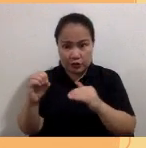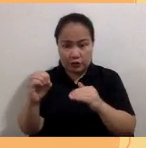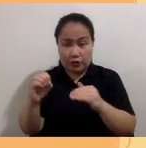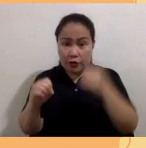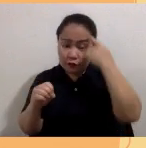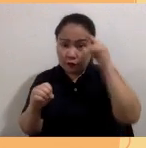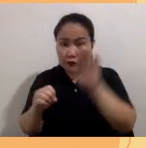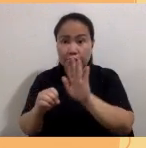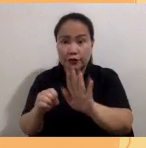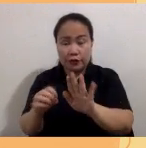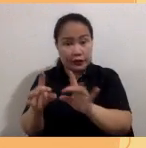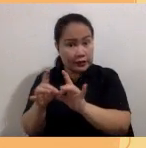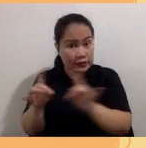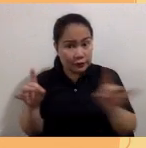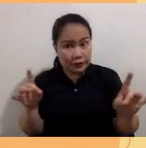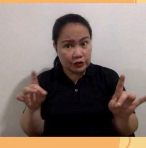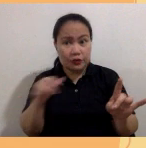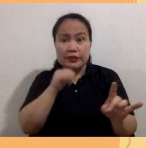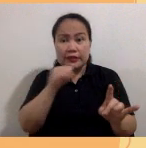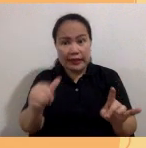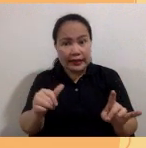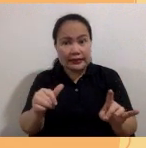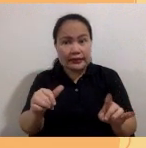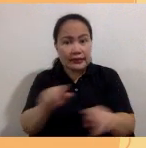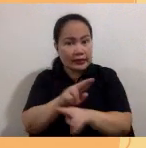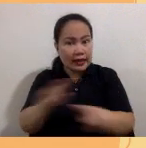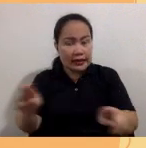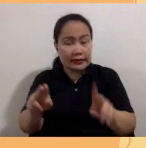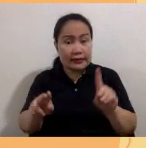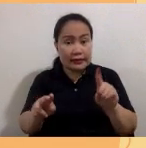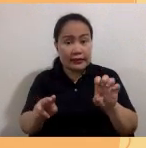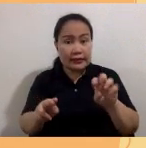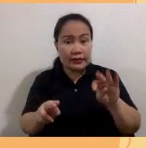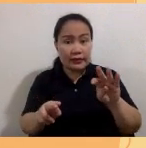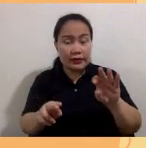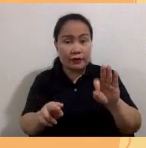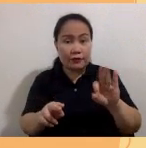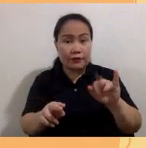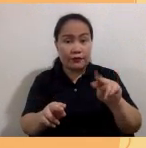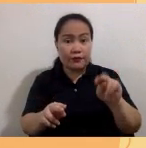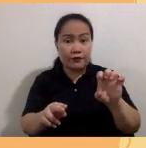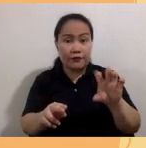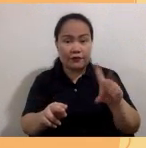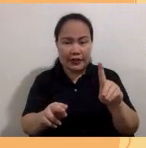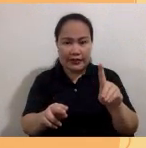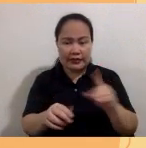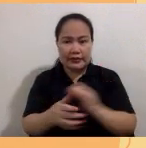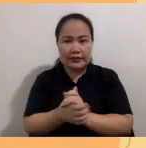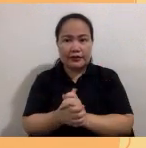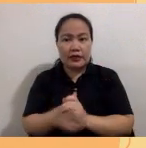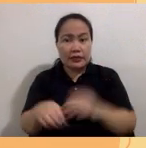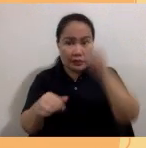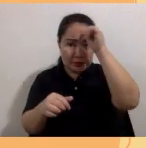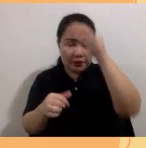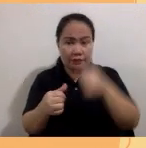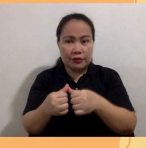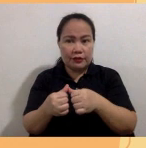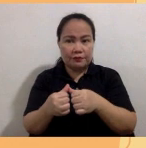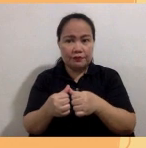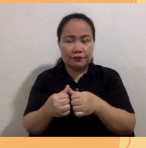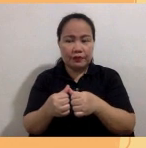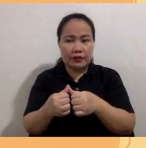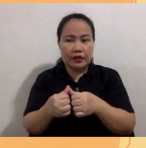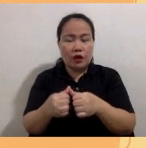your expression not to be undefined. Okay? So, tatandaan na para hindi